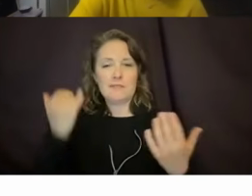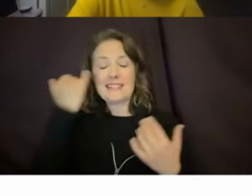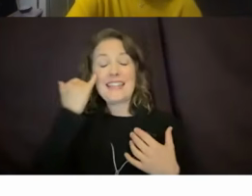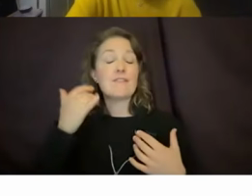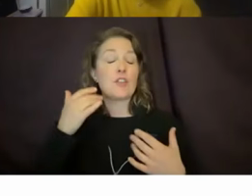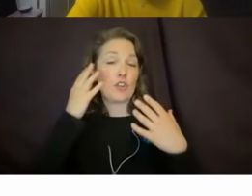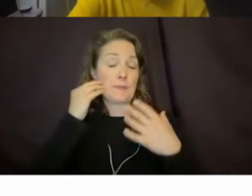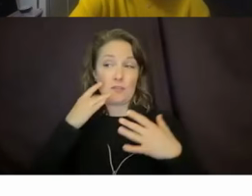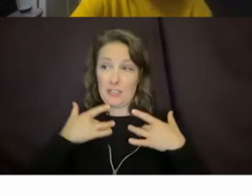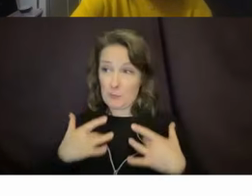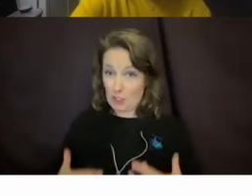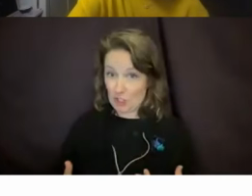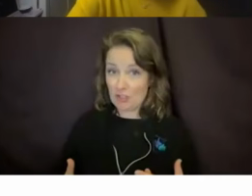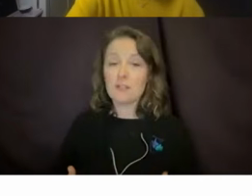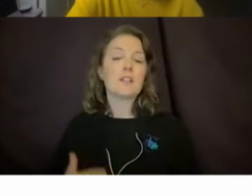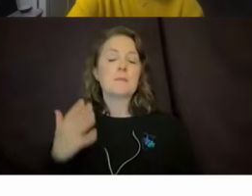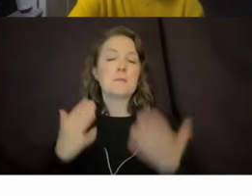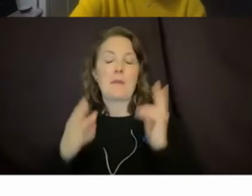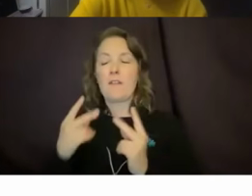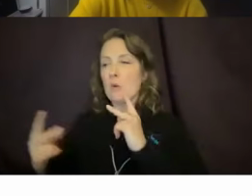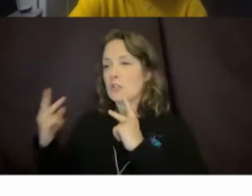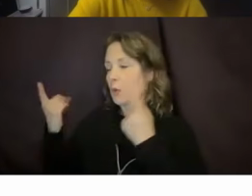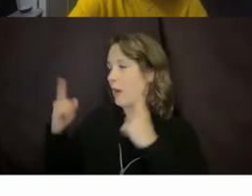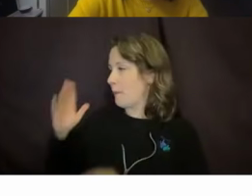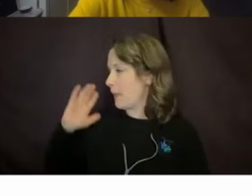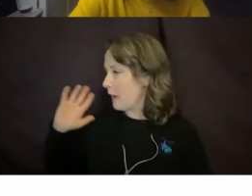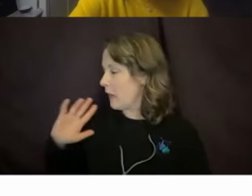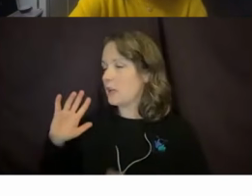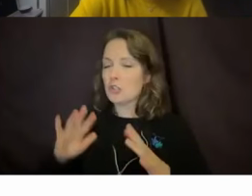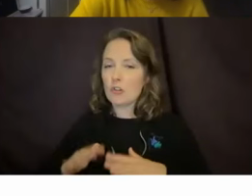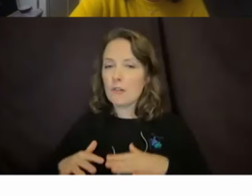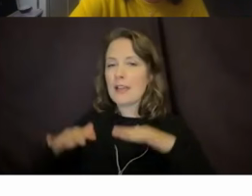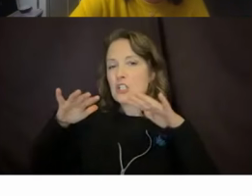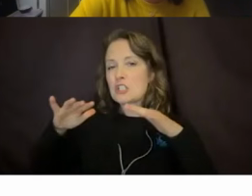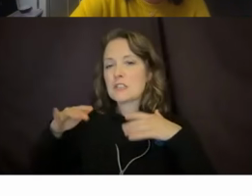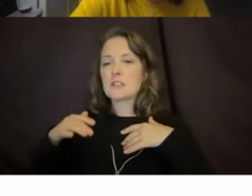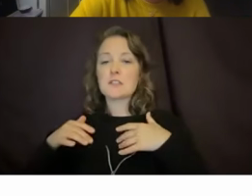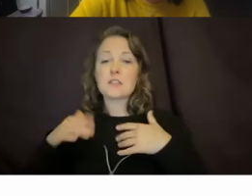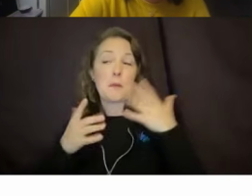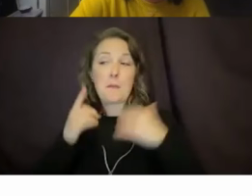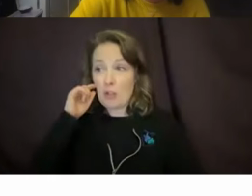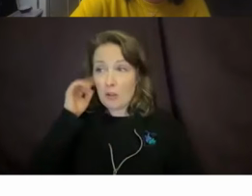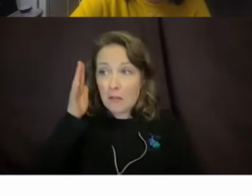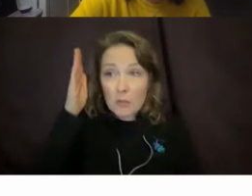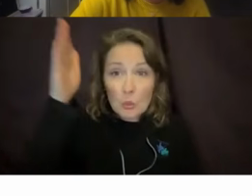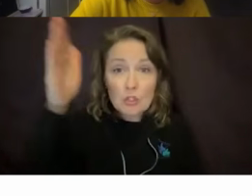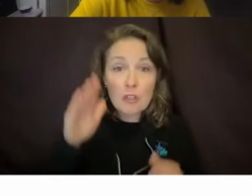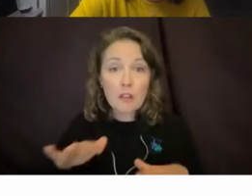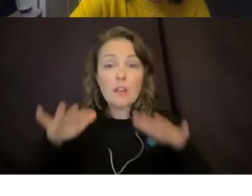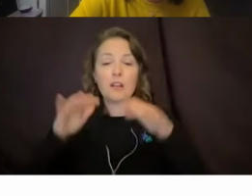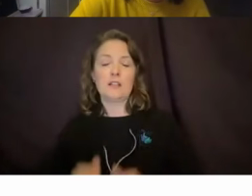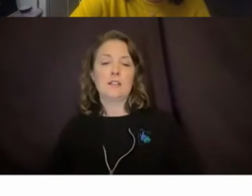they might be really focused on what's happened in the past, or if they're very anxious, they might be really focused about the future and what could happen